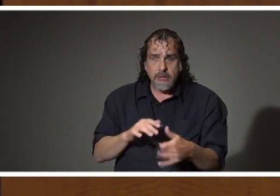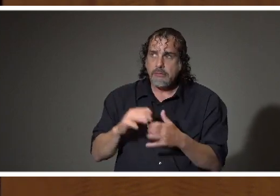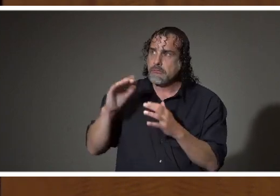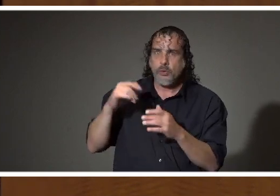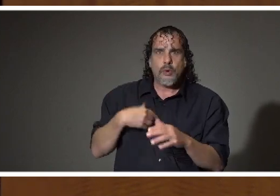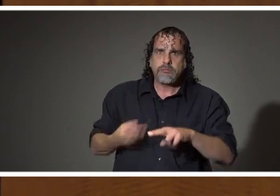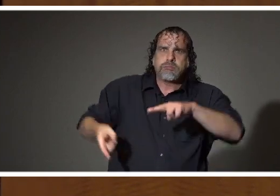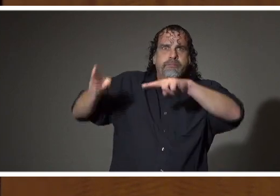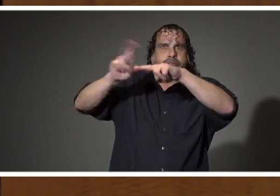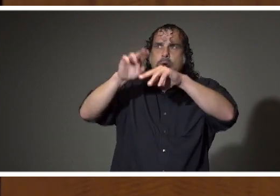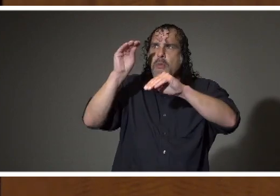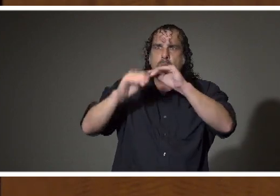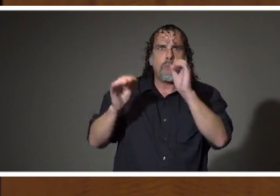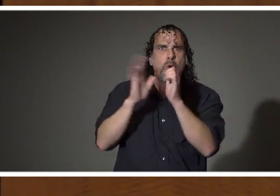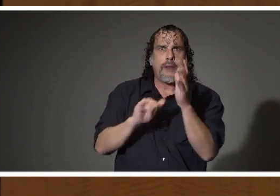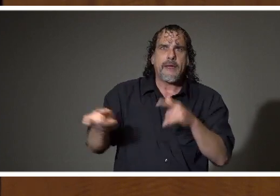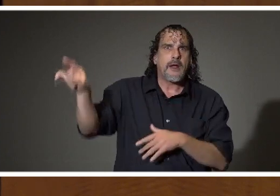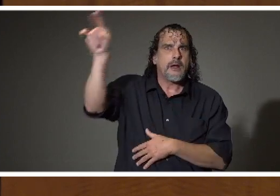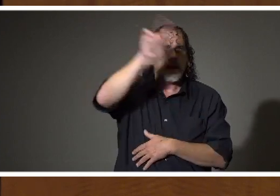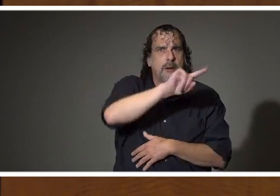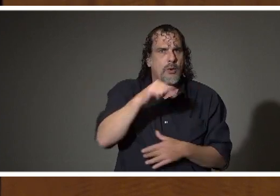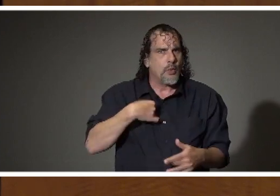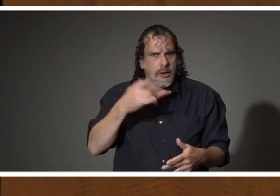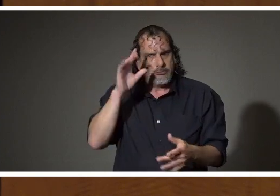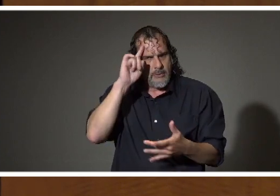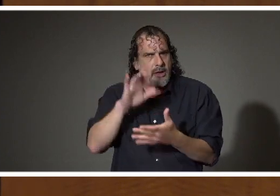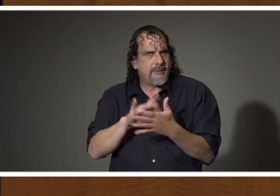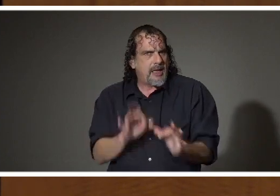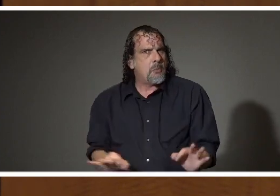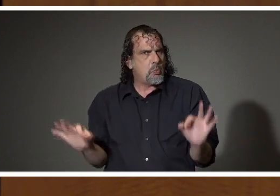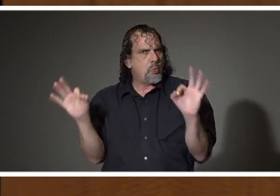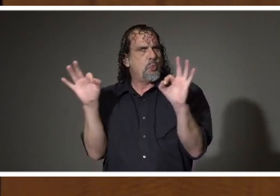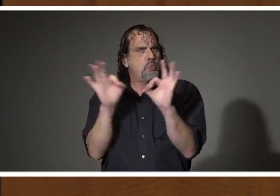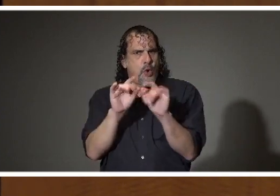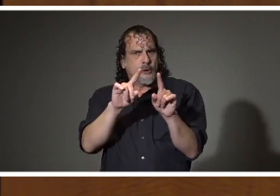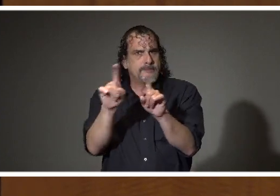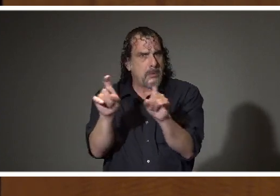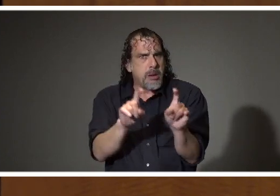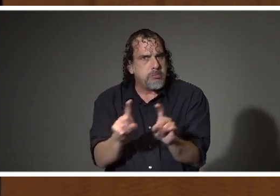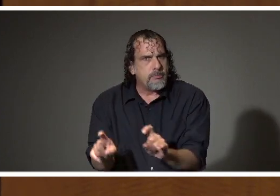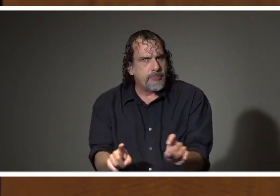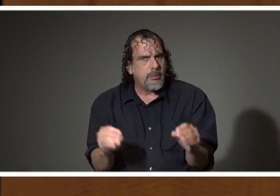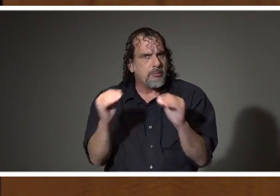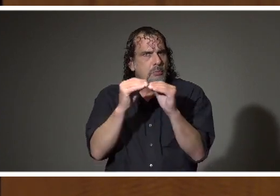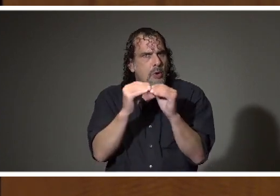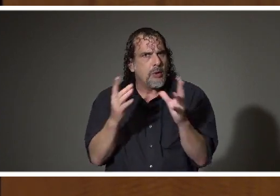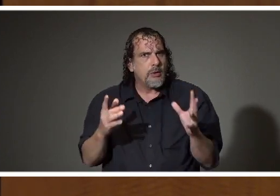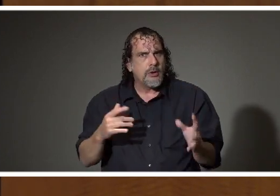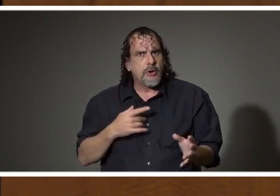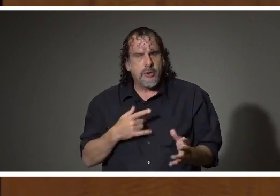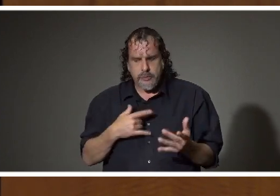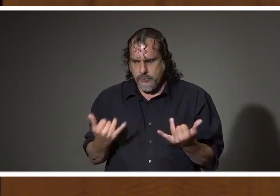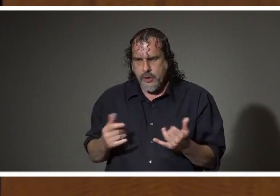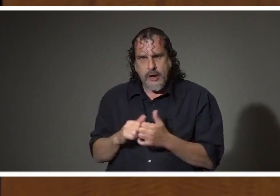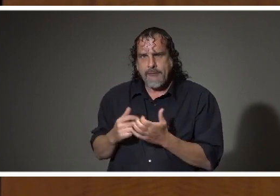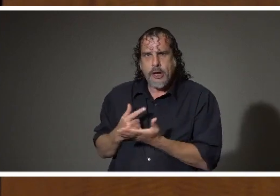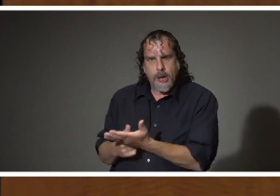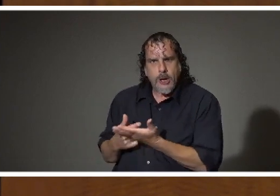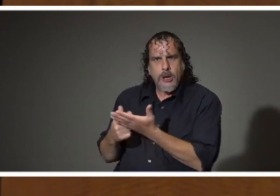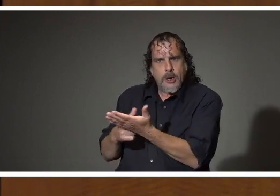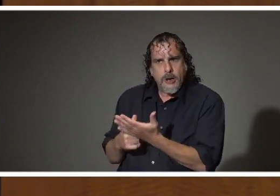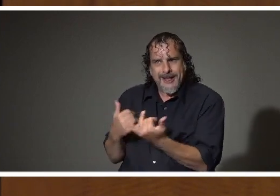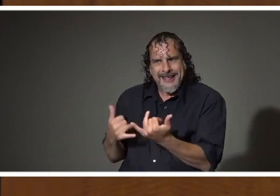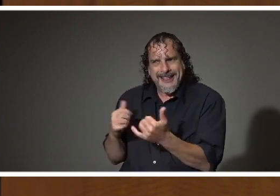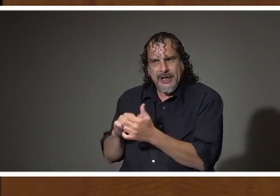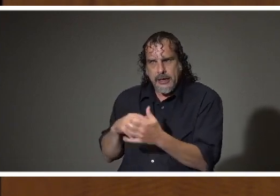we believe it's critically important. It's going to be even more important as we are having conversations internally right now, and there was a meeting that